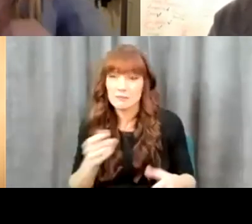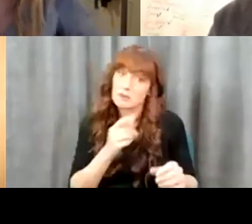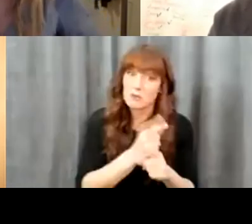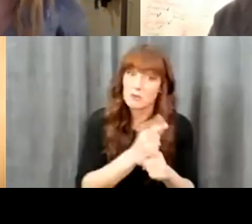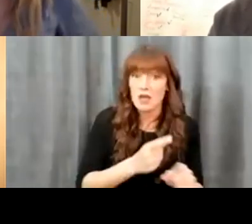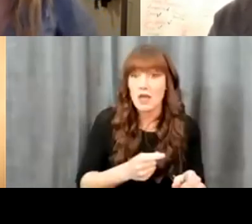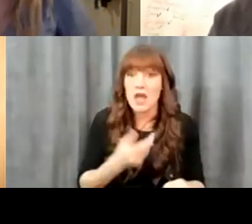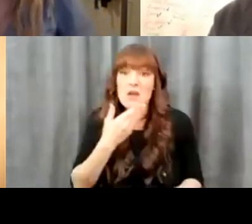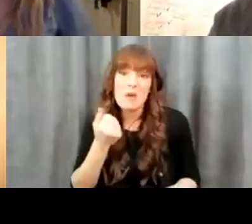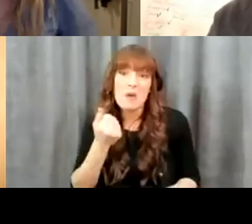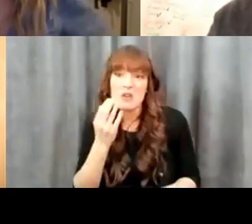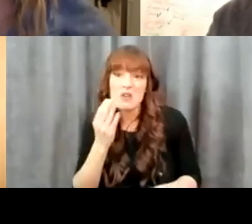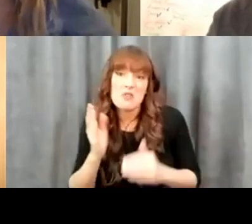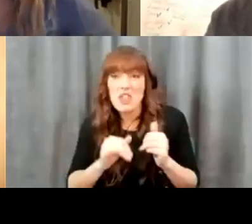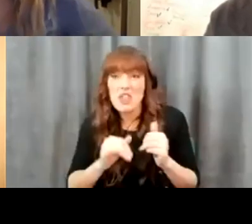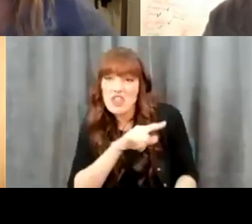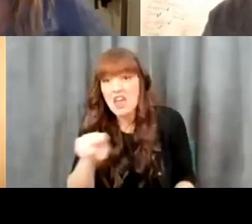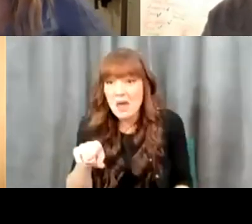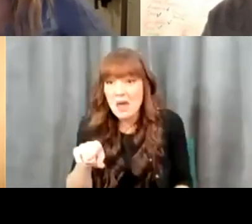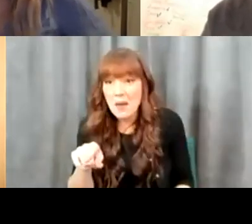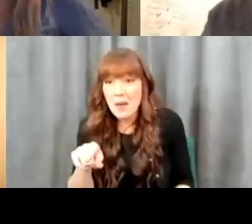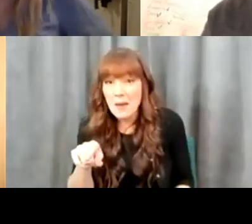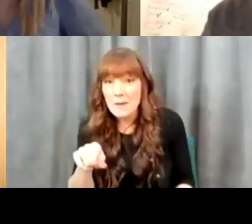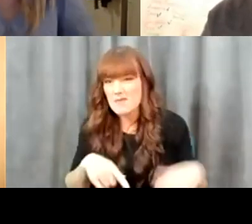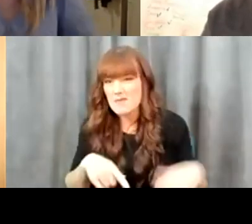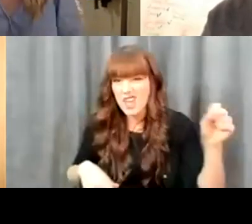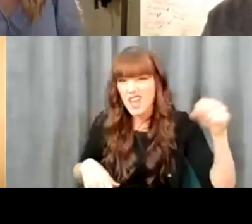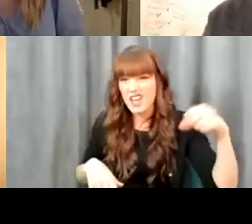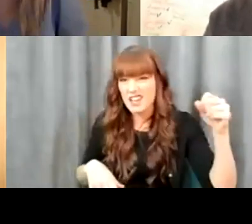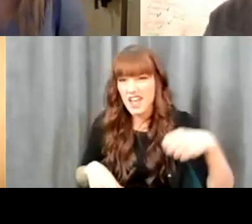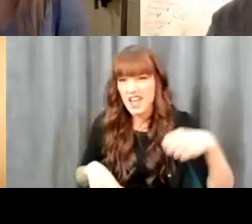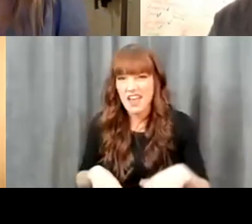Right. Yeah. I'm better than them. Yeah. Yeah.